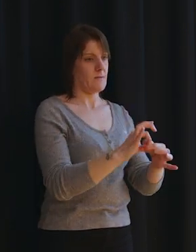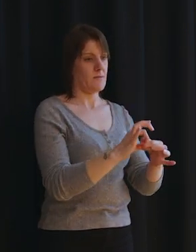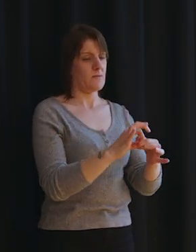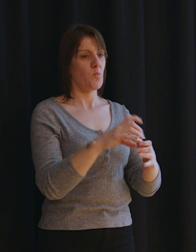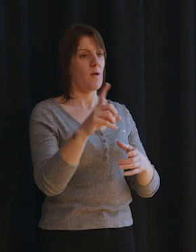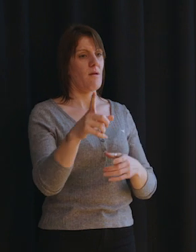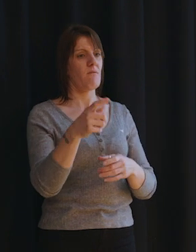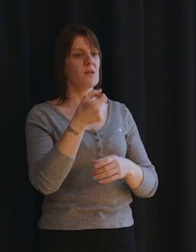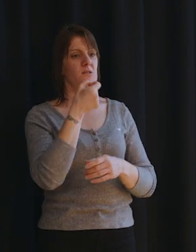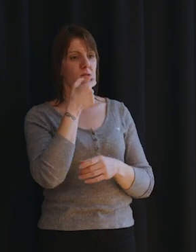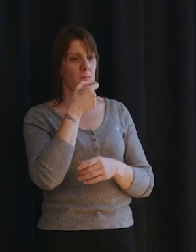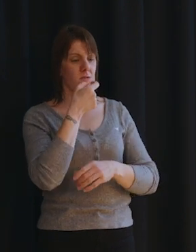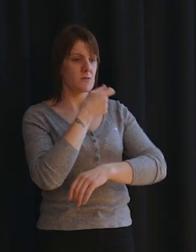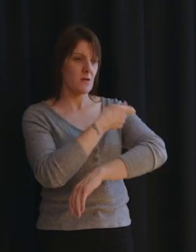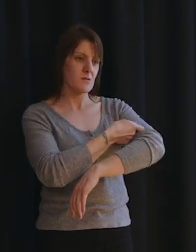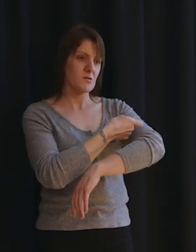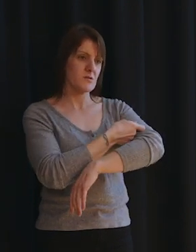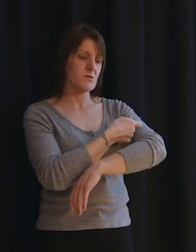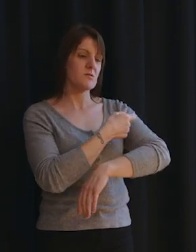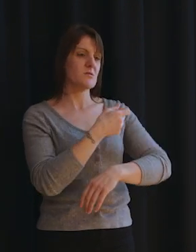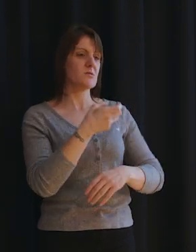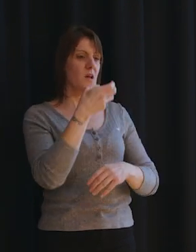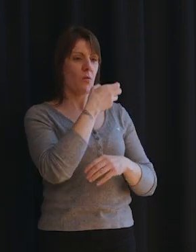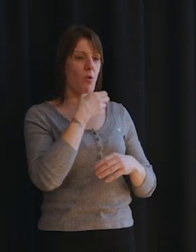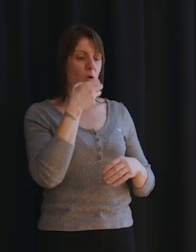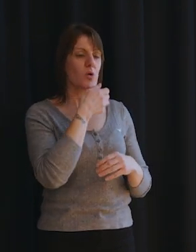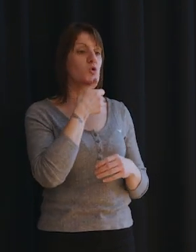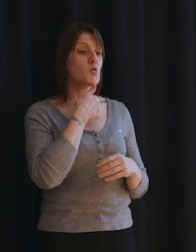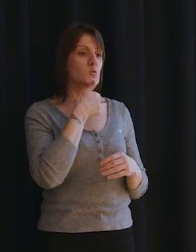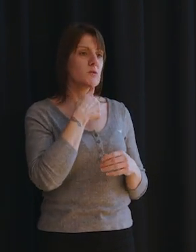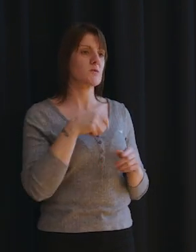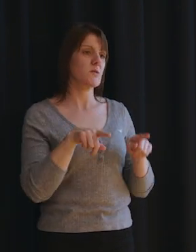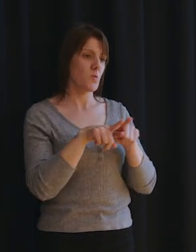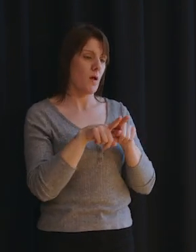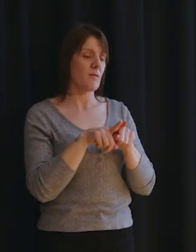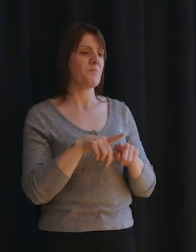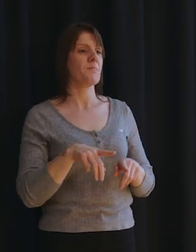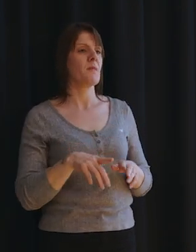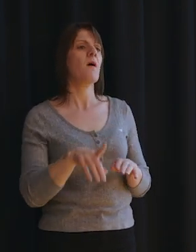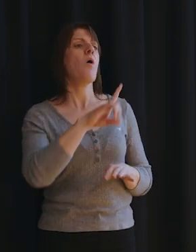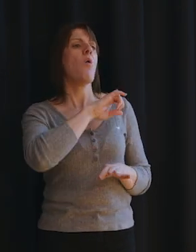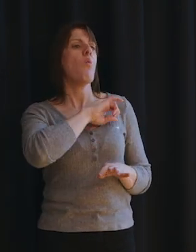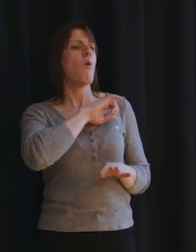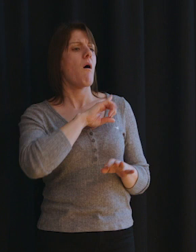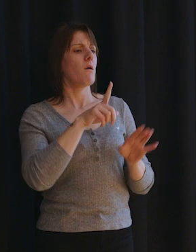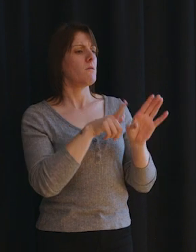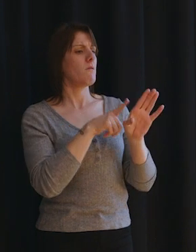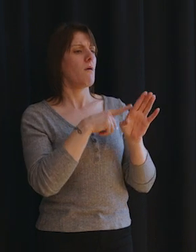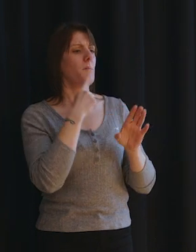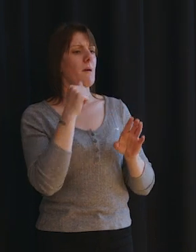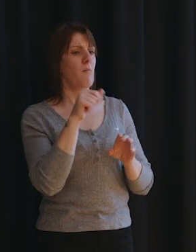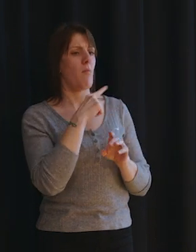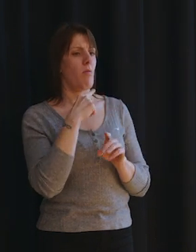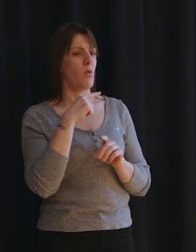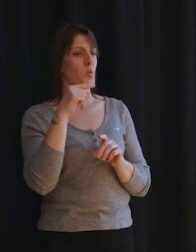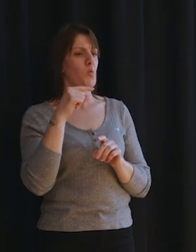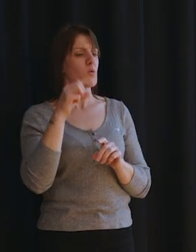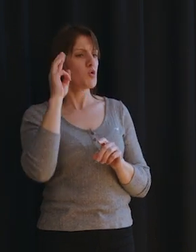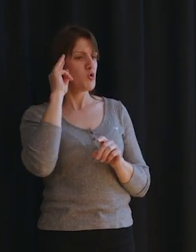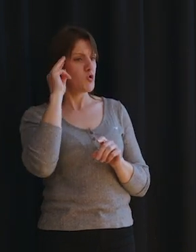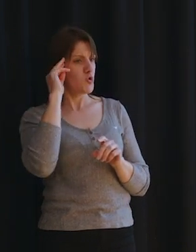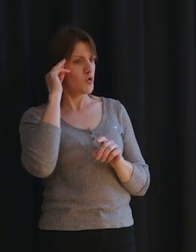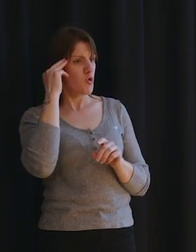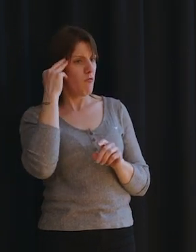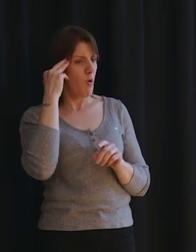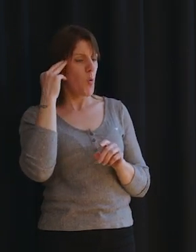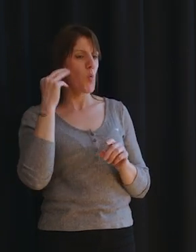misuse and neurodiversity as well, and why some young people who are neurodiverse may